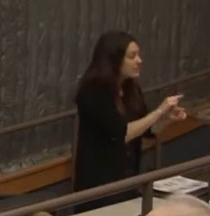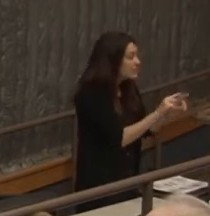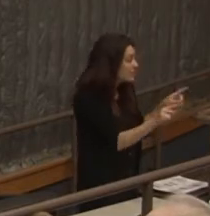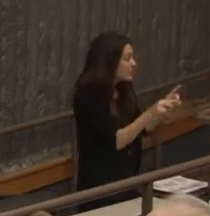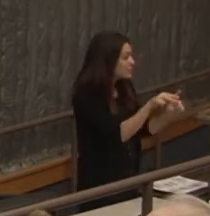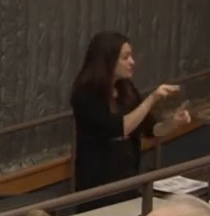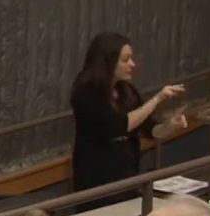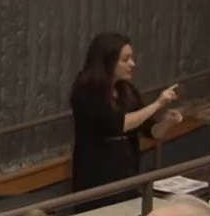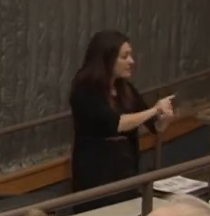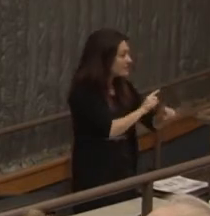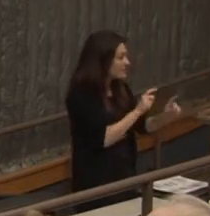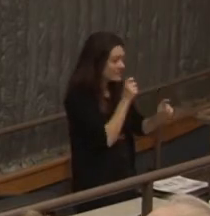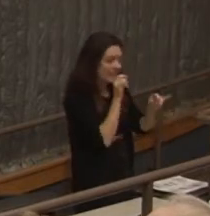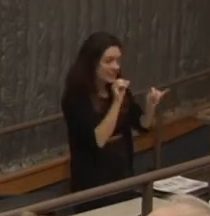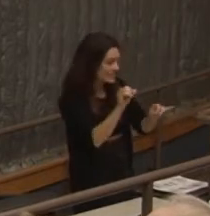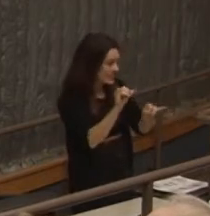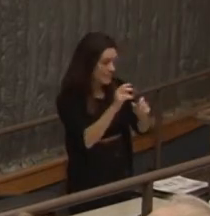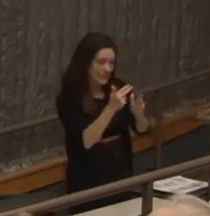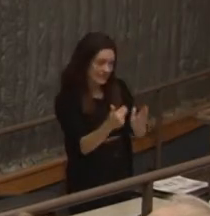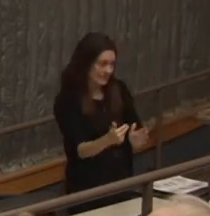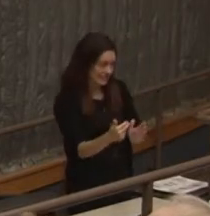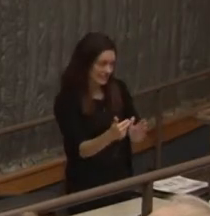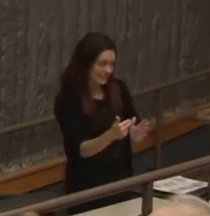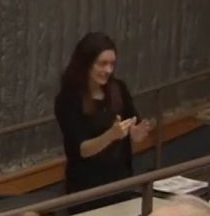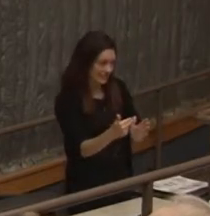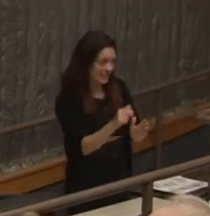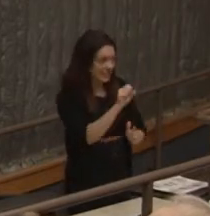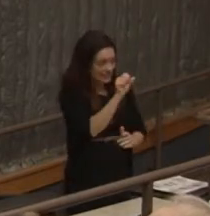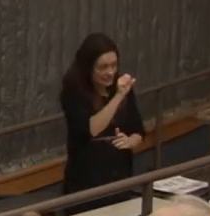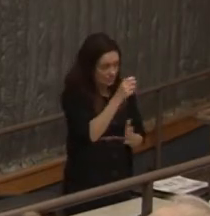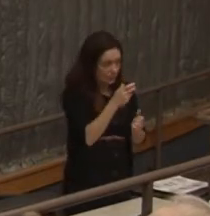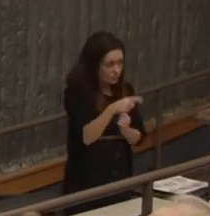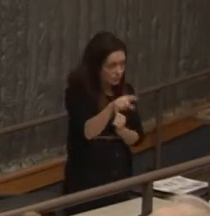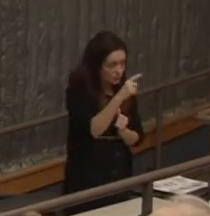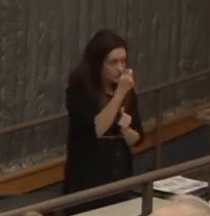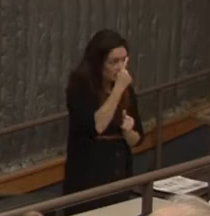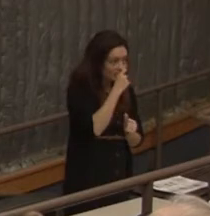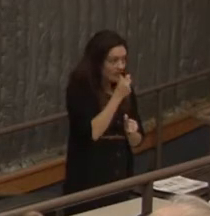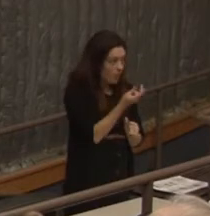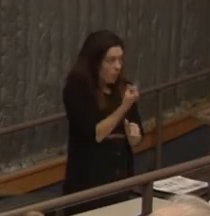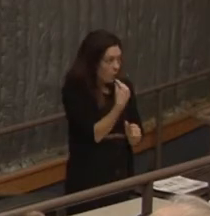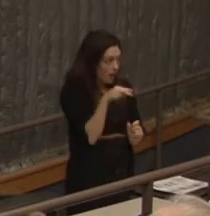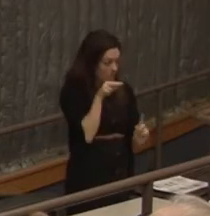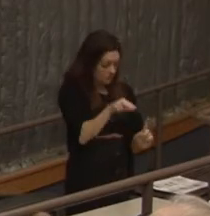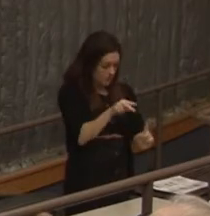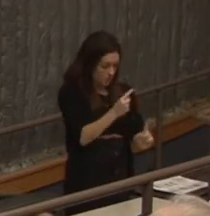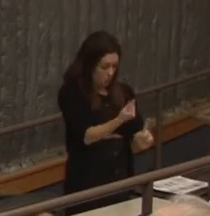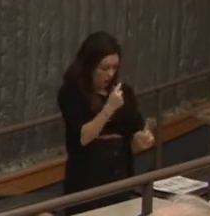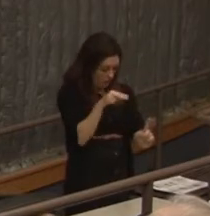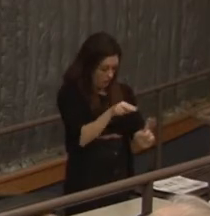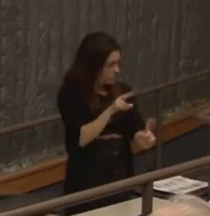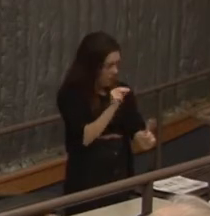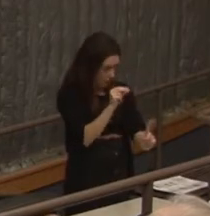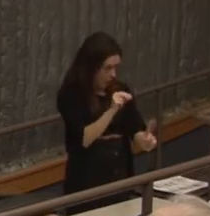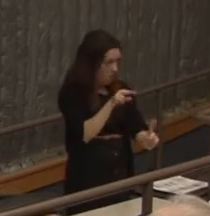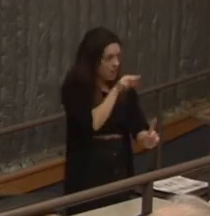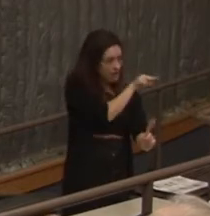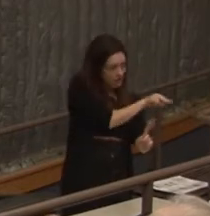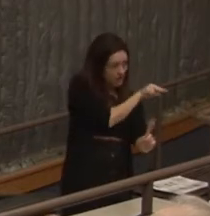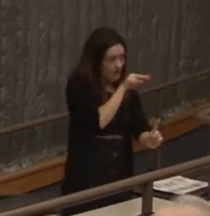perspective is different. He wants us to understand that it's not one way of looking at this, There are many ways of looking at this.